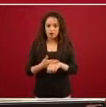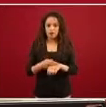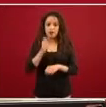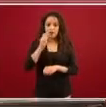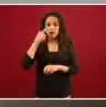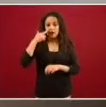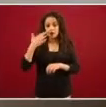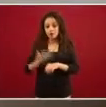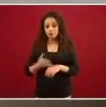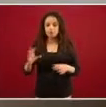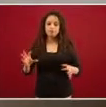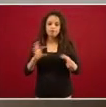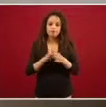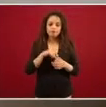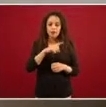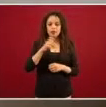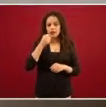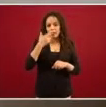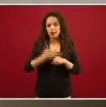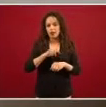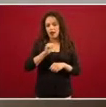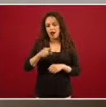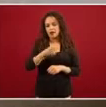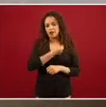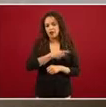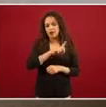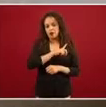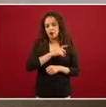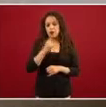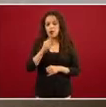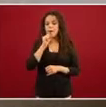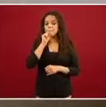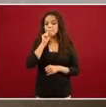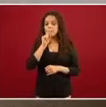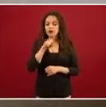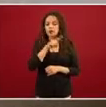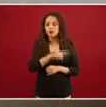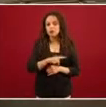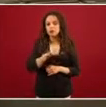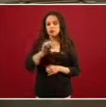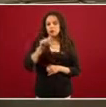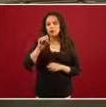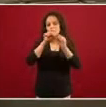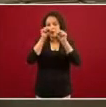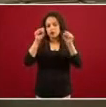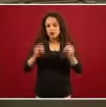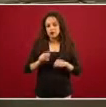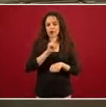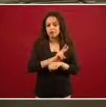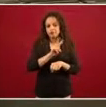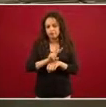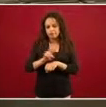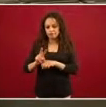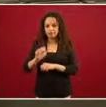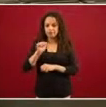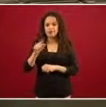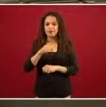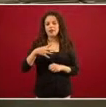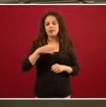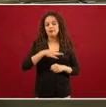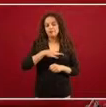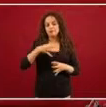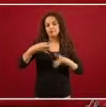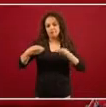the governor. And then we have the federal offices of the National System for the Epidemiological